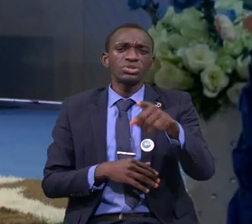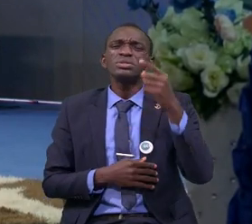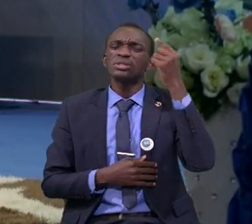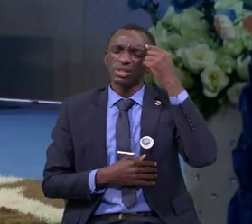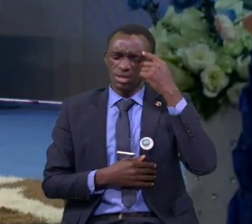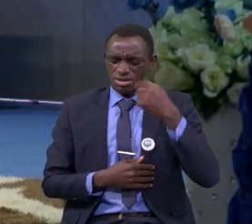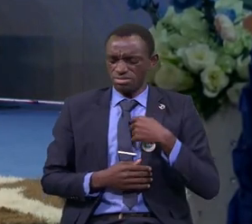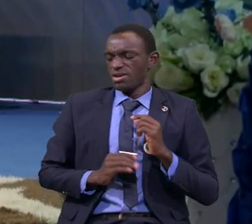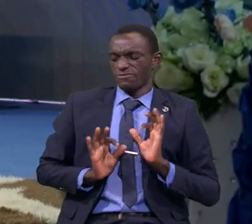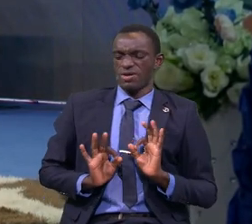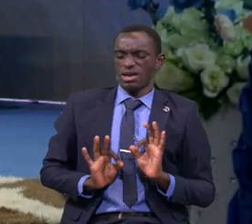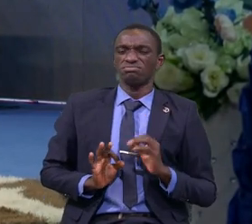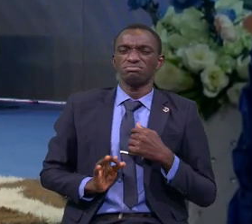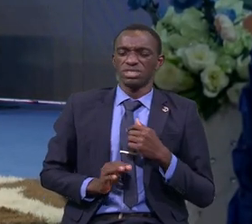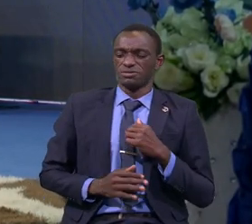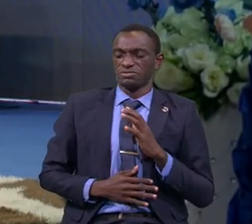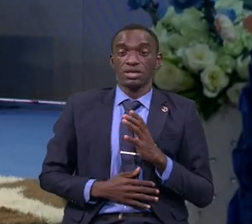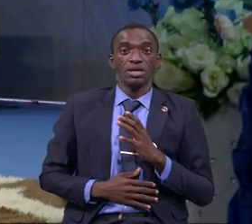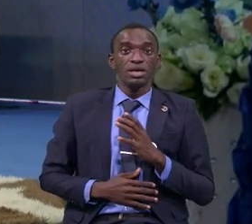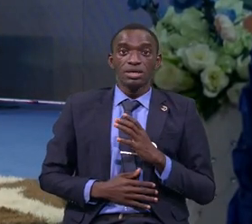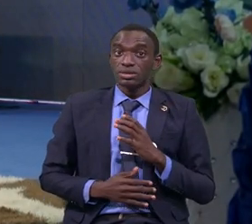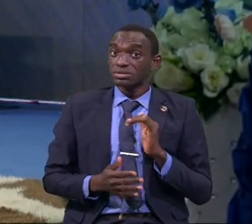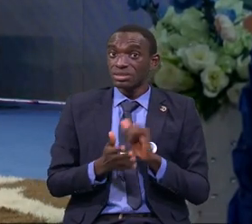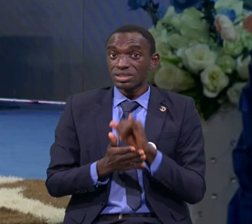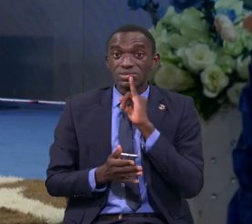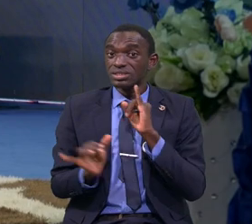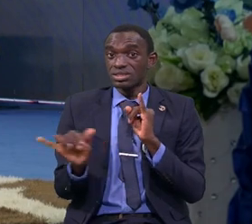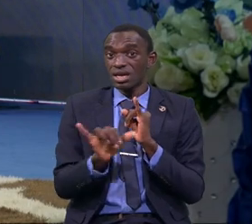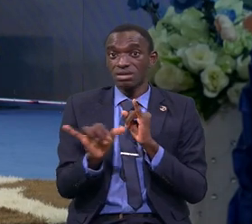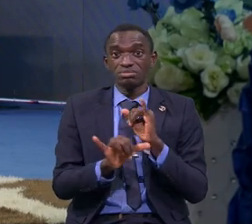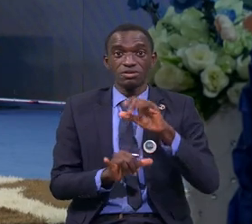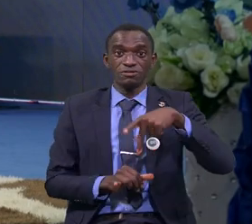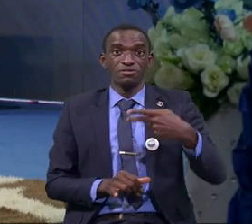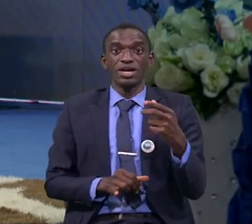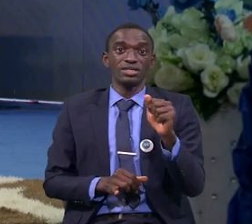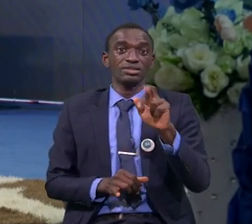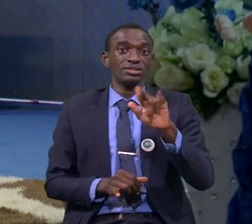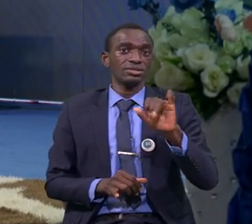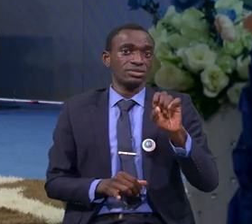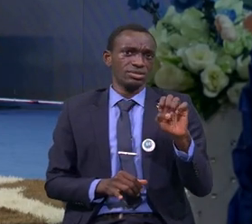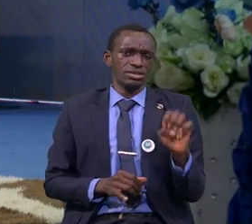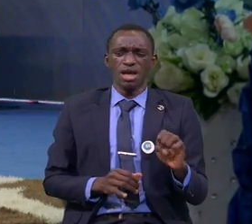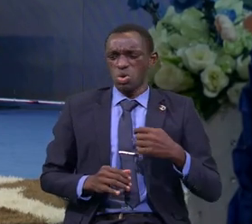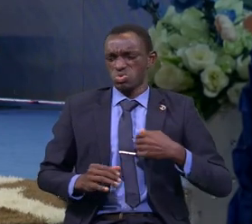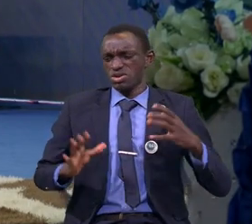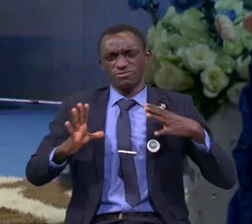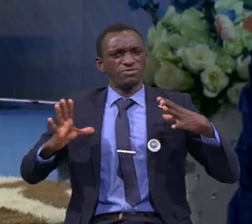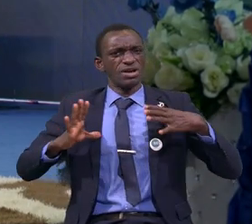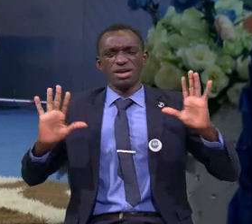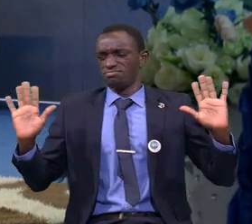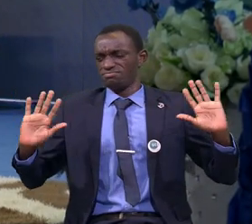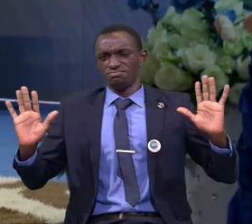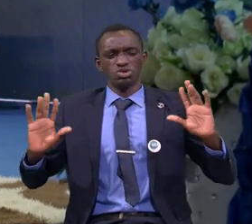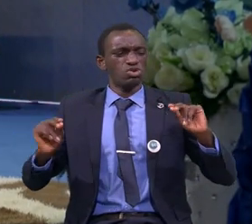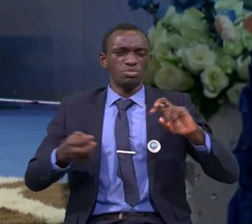right, that's what the Pharisees thought. We're all right. We've never